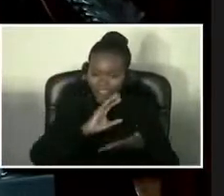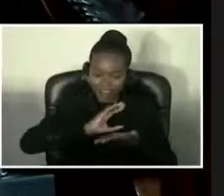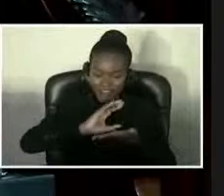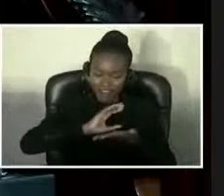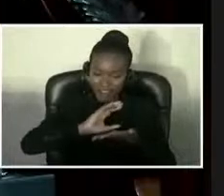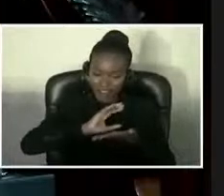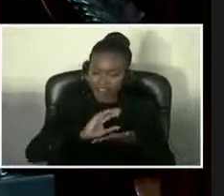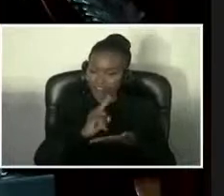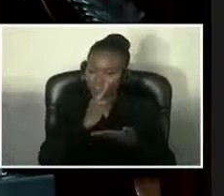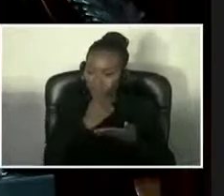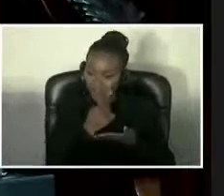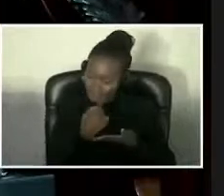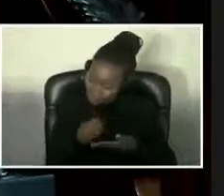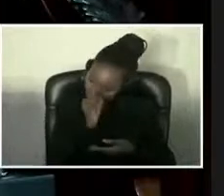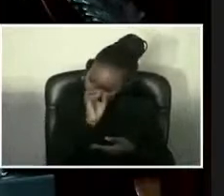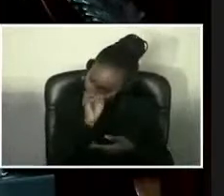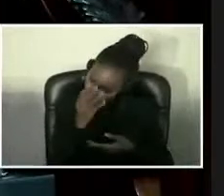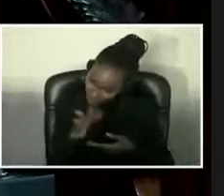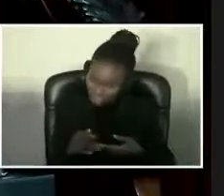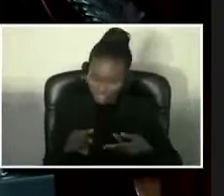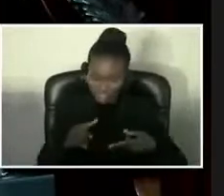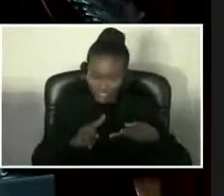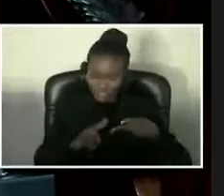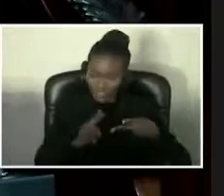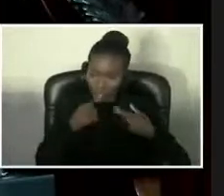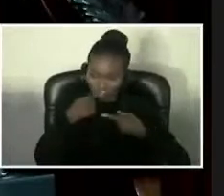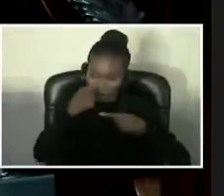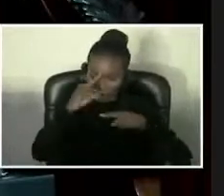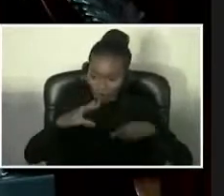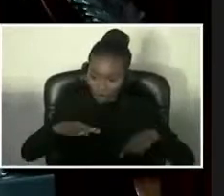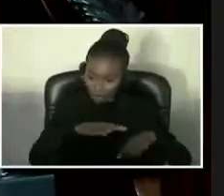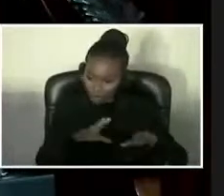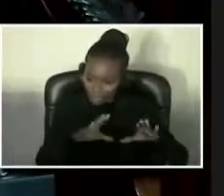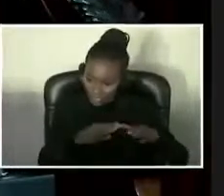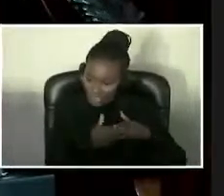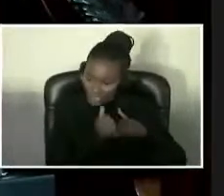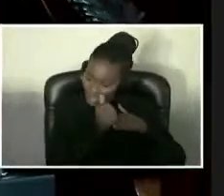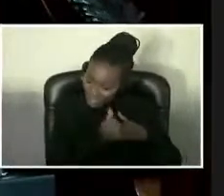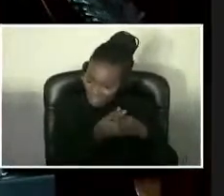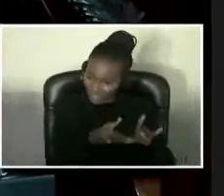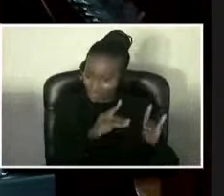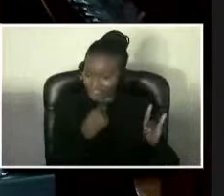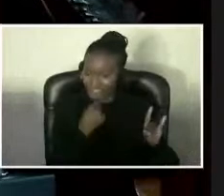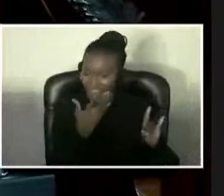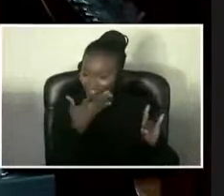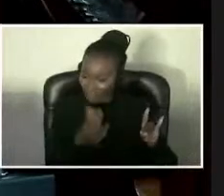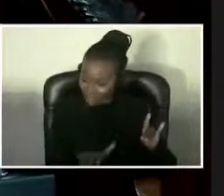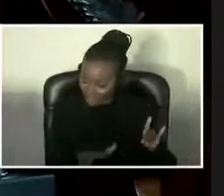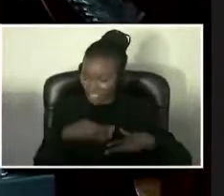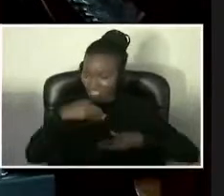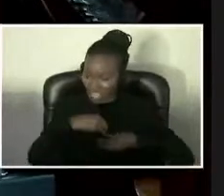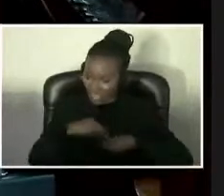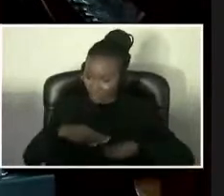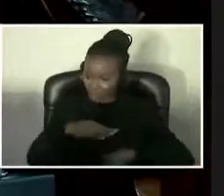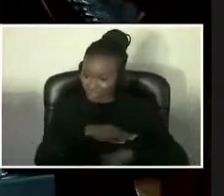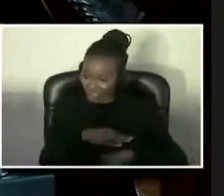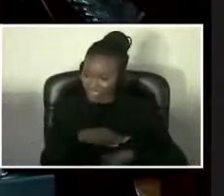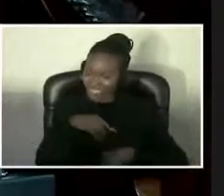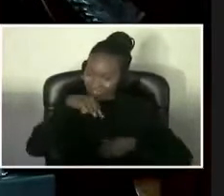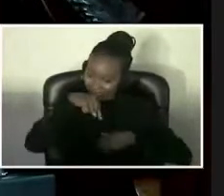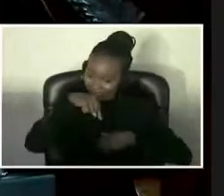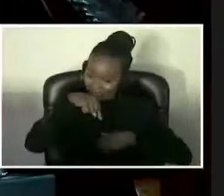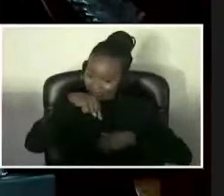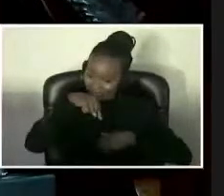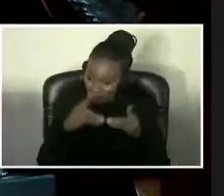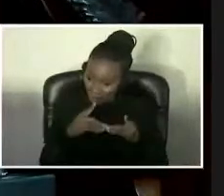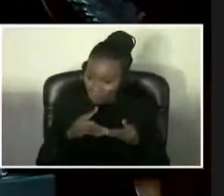we are the first ones to say that by the way the portfolio committee led by the chairperson has said in the committee this department is